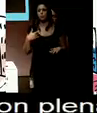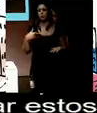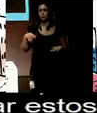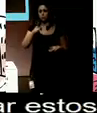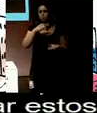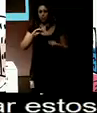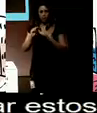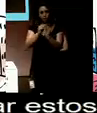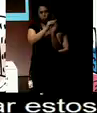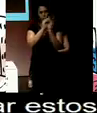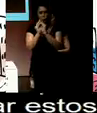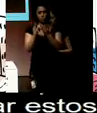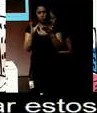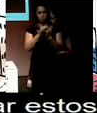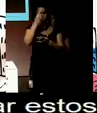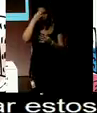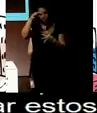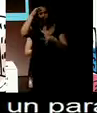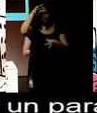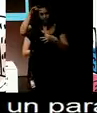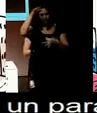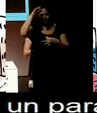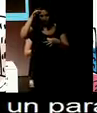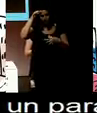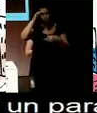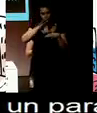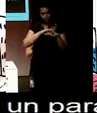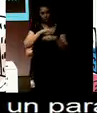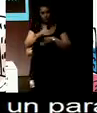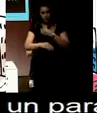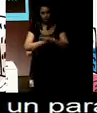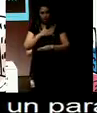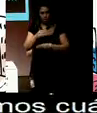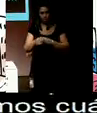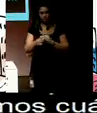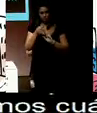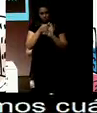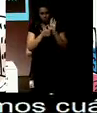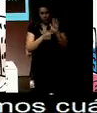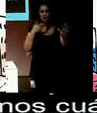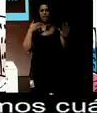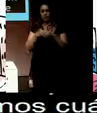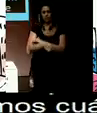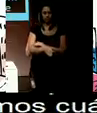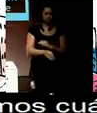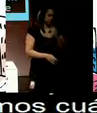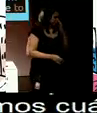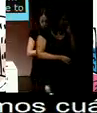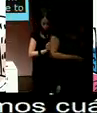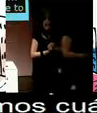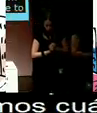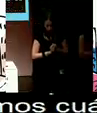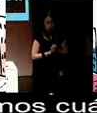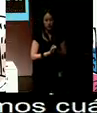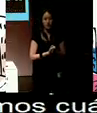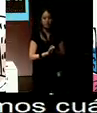this aspect, but we would like to have a common point so that all of us we can access to